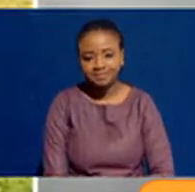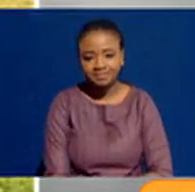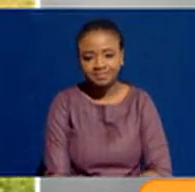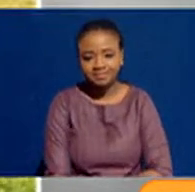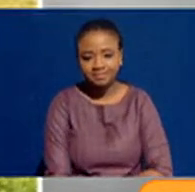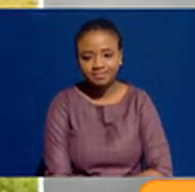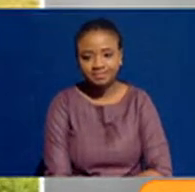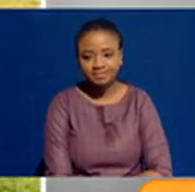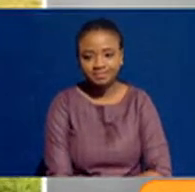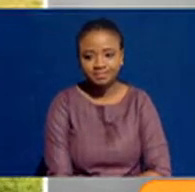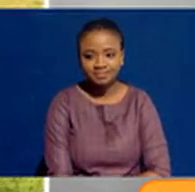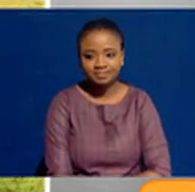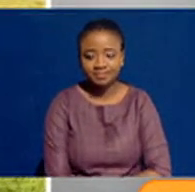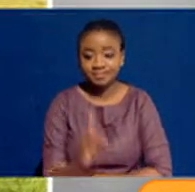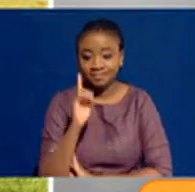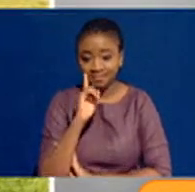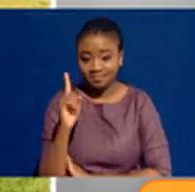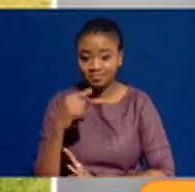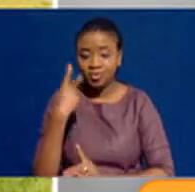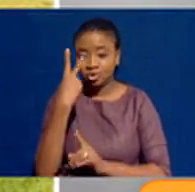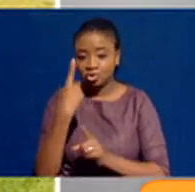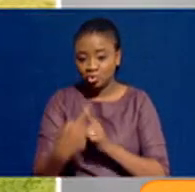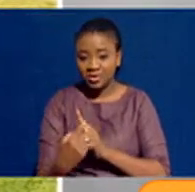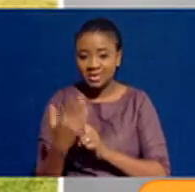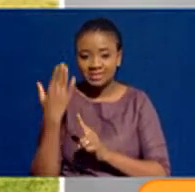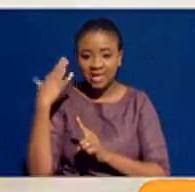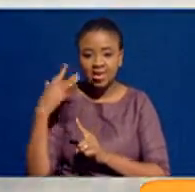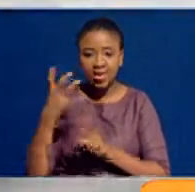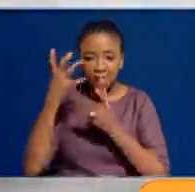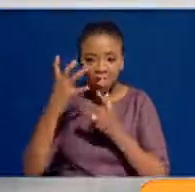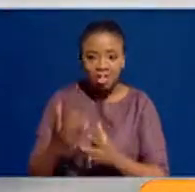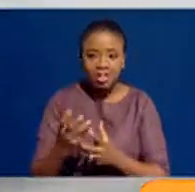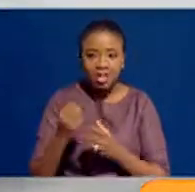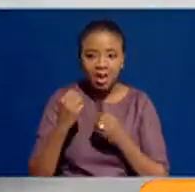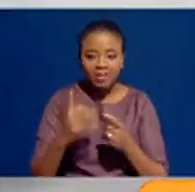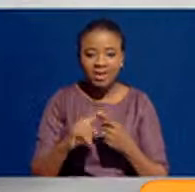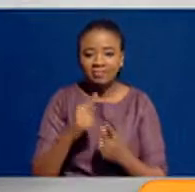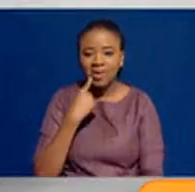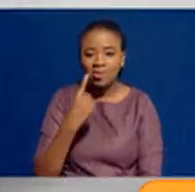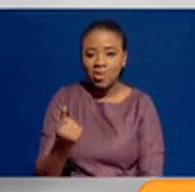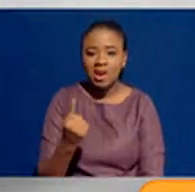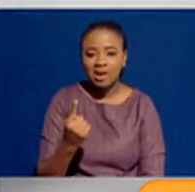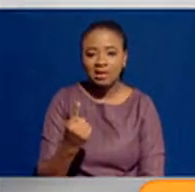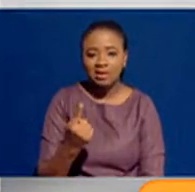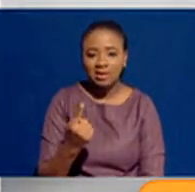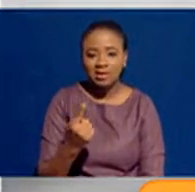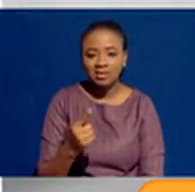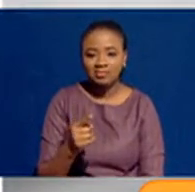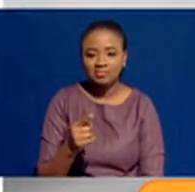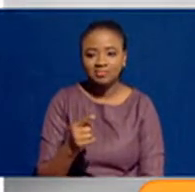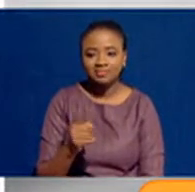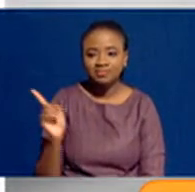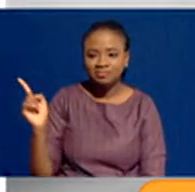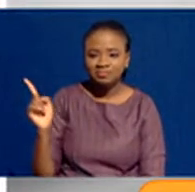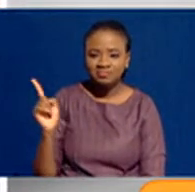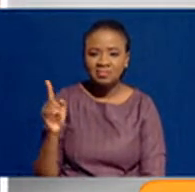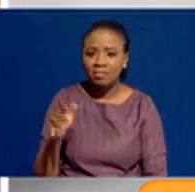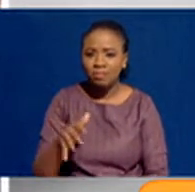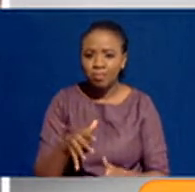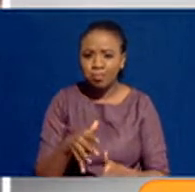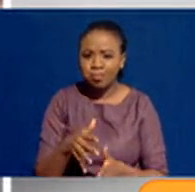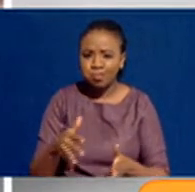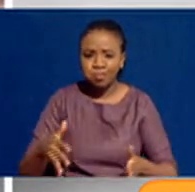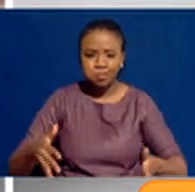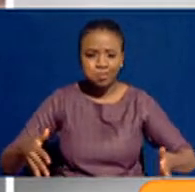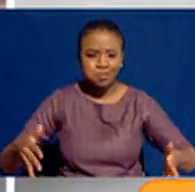This is 2 years ago. Weighing almost 100 kgs, Bridget Nyabuto was obese. At this point, she